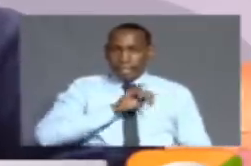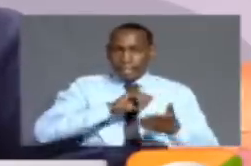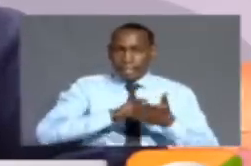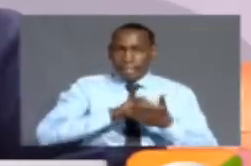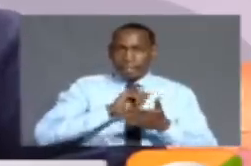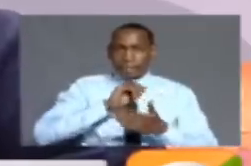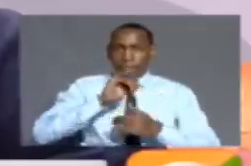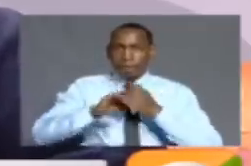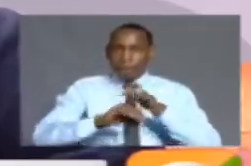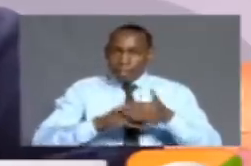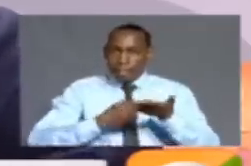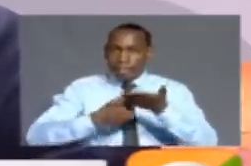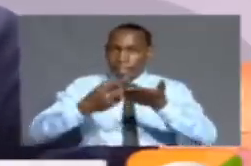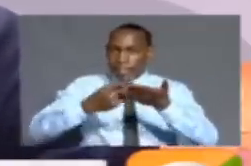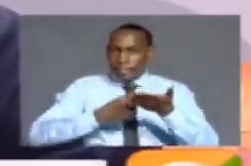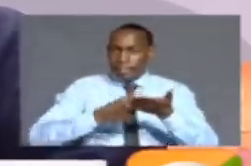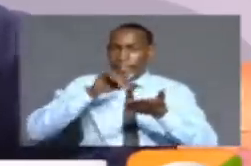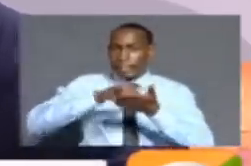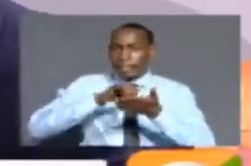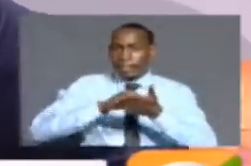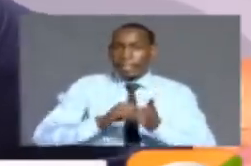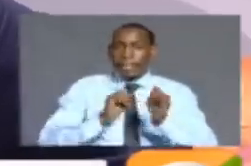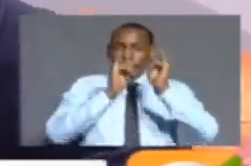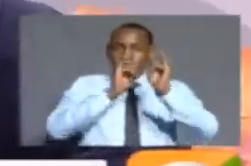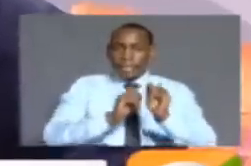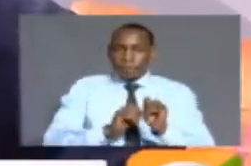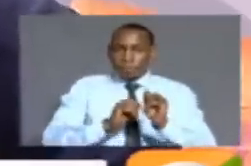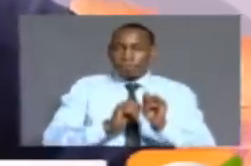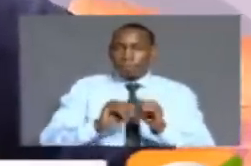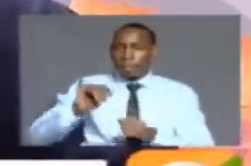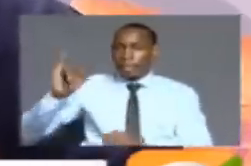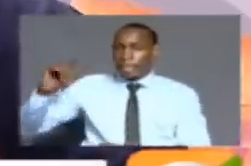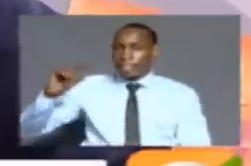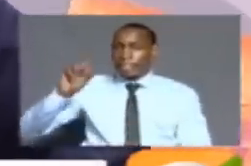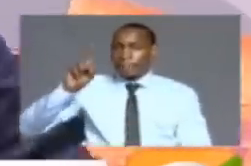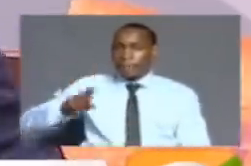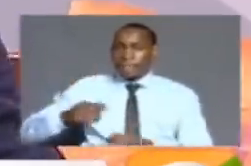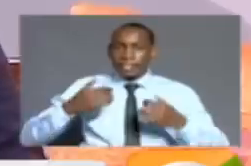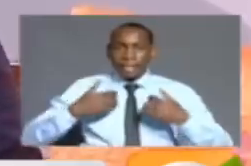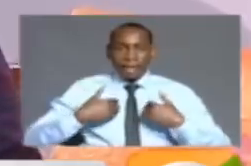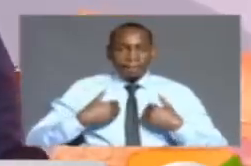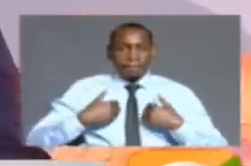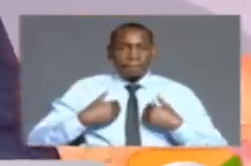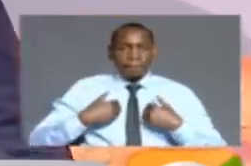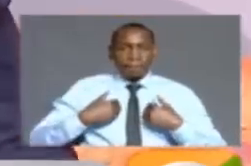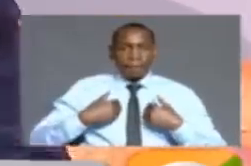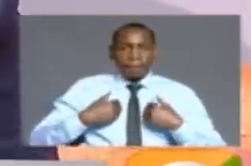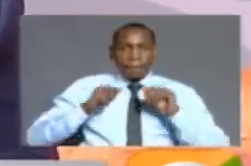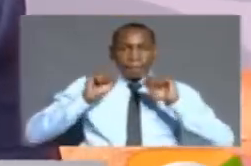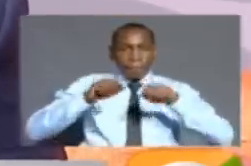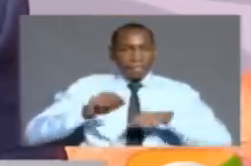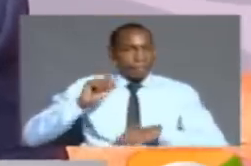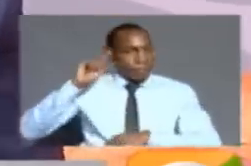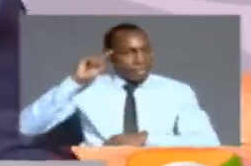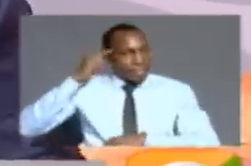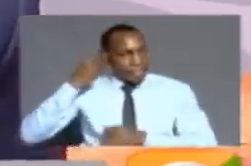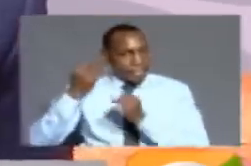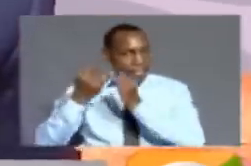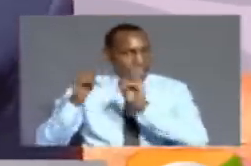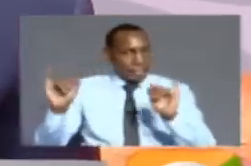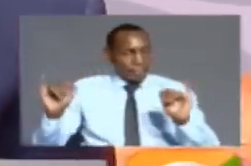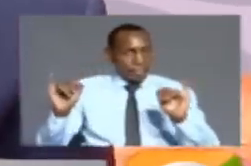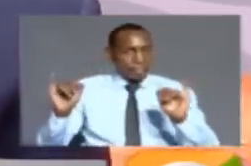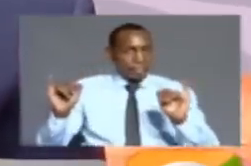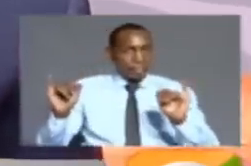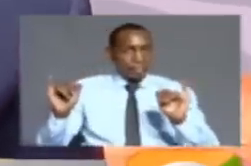we were all arguing that a new AG should have is that it should be able to think independently, regardless